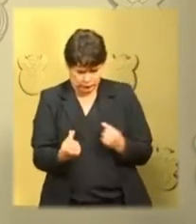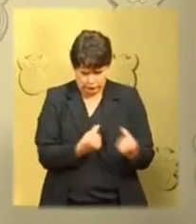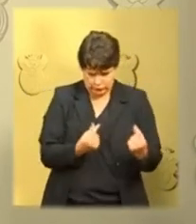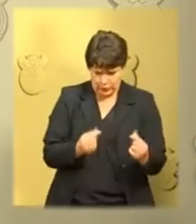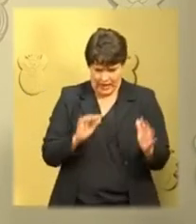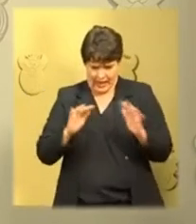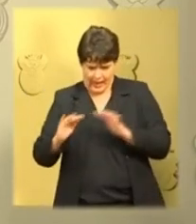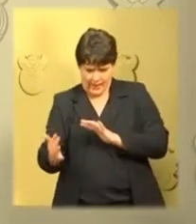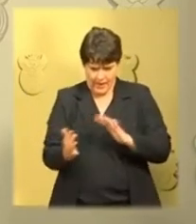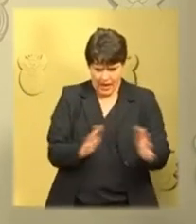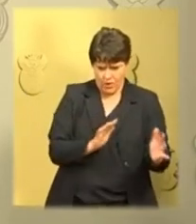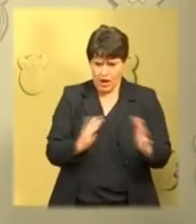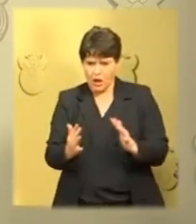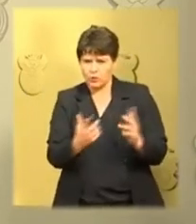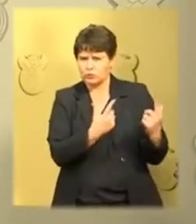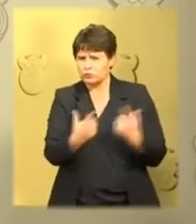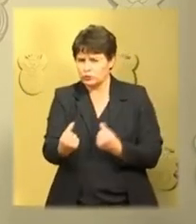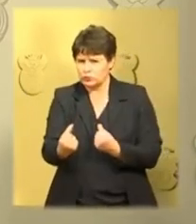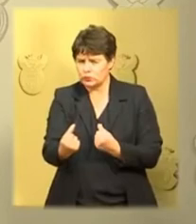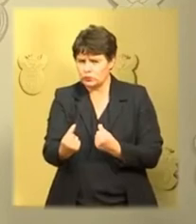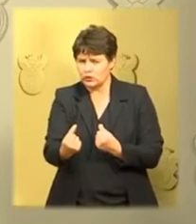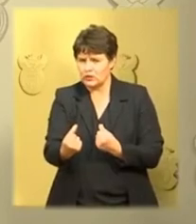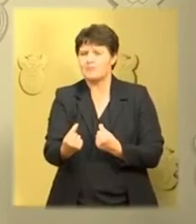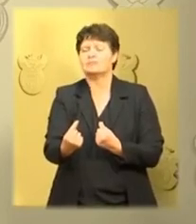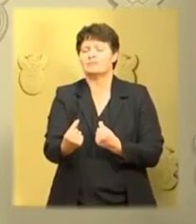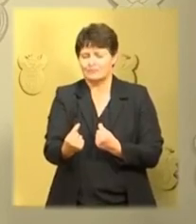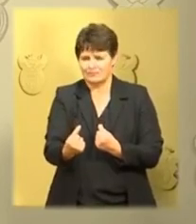measures I am announcing this evening.